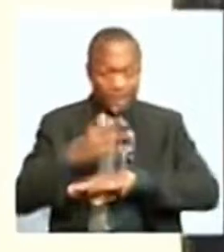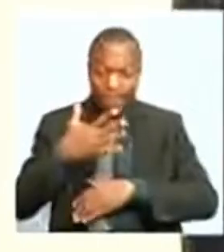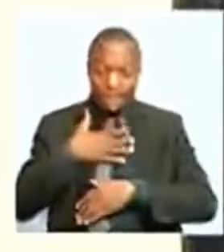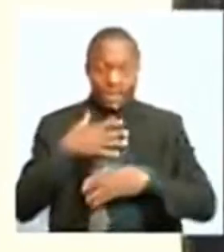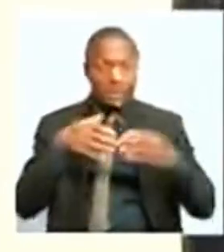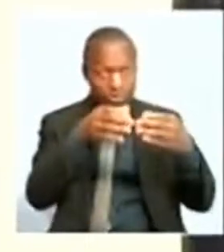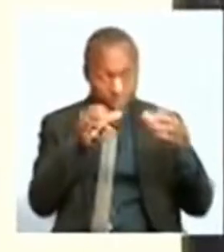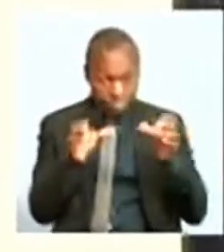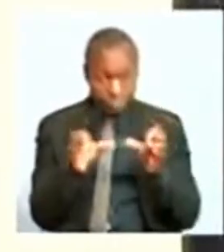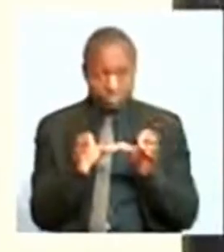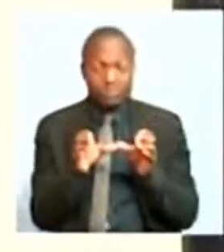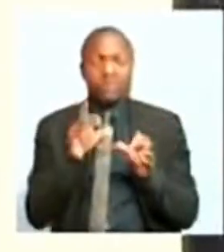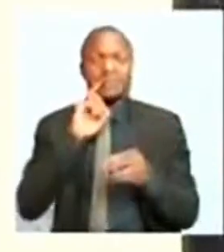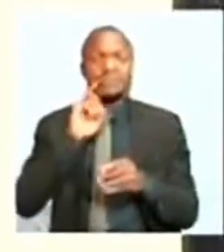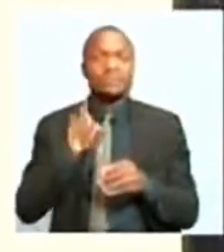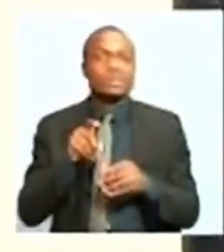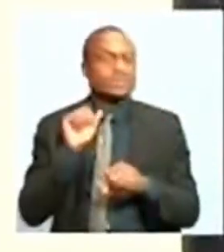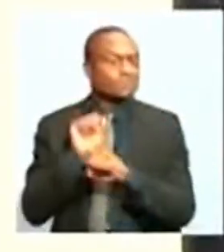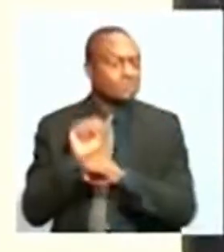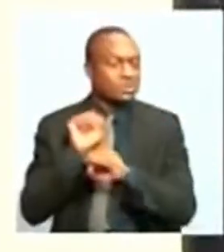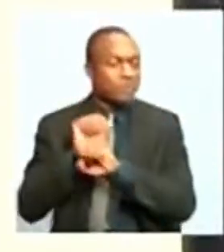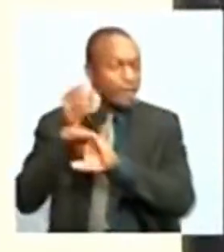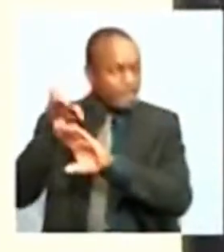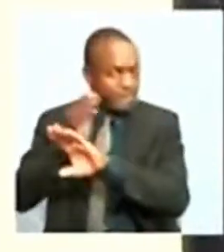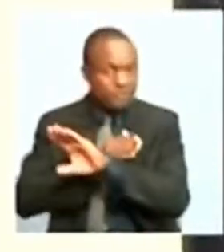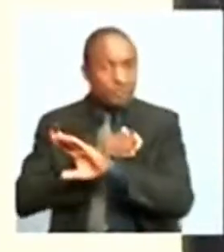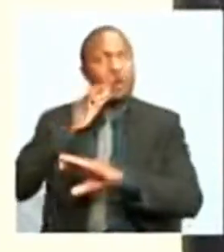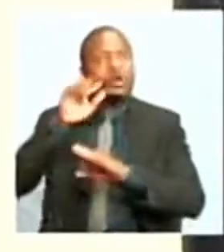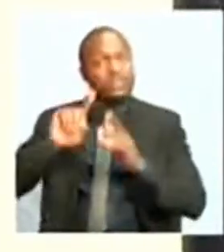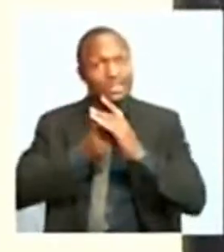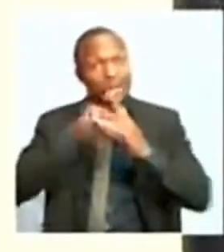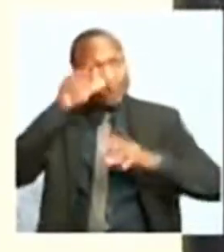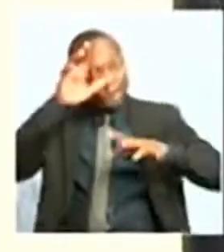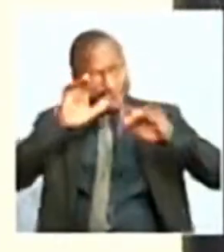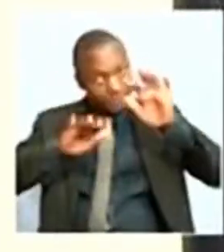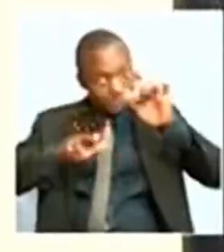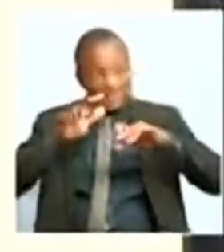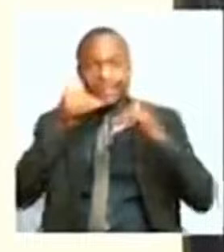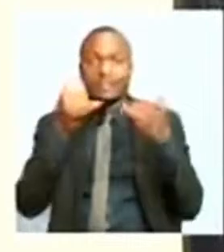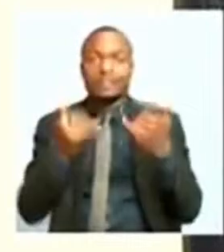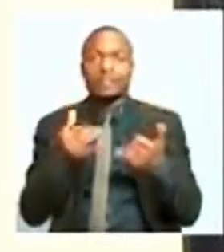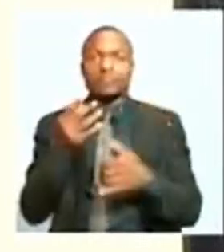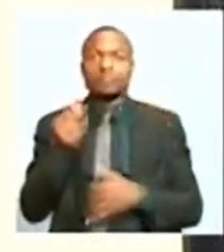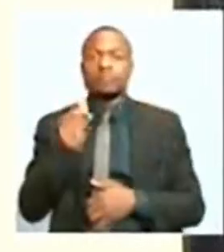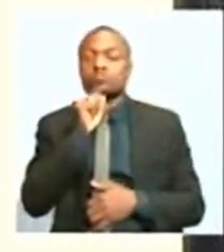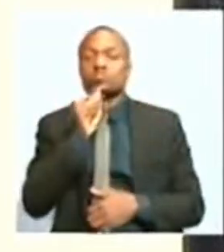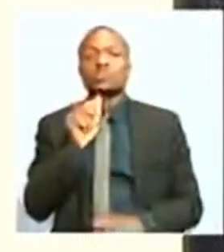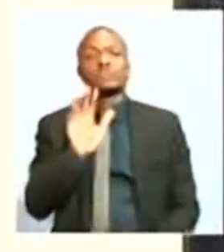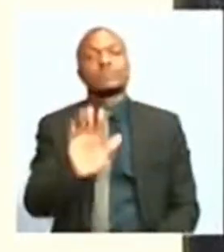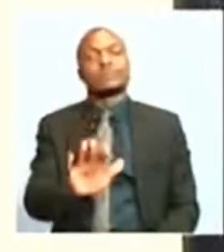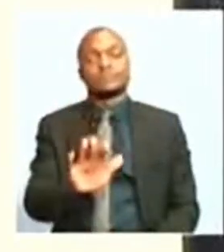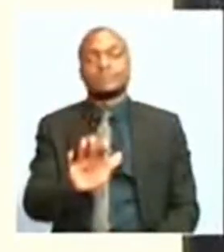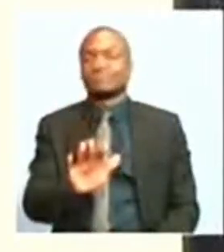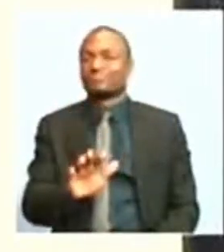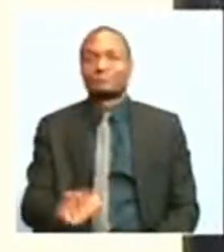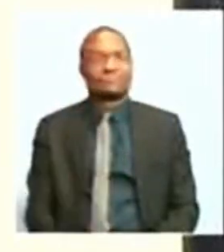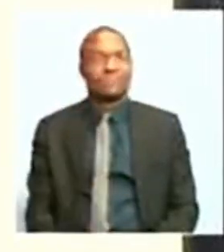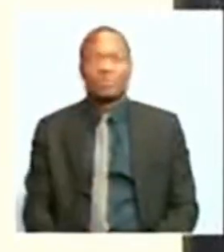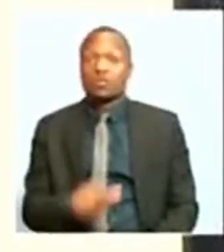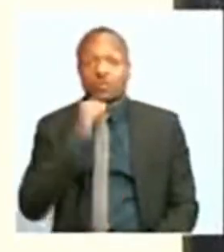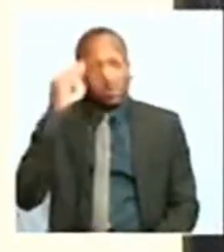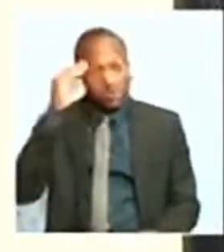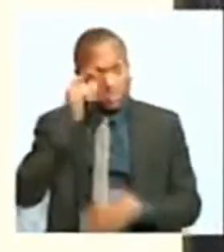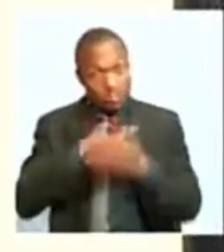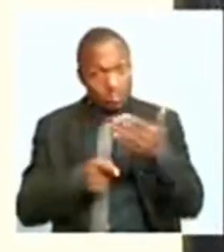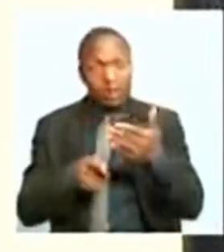constituency that should have been worked on before the onset of the rains. So now that the funds are not there, we are stuck. And you